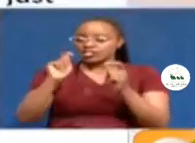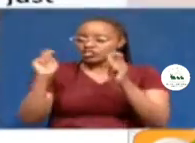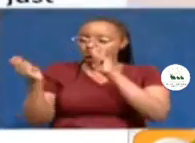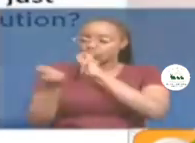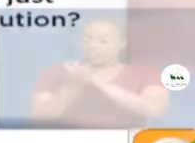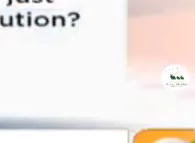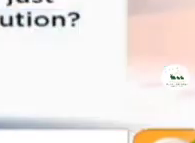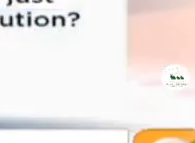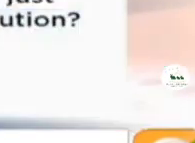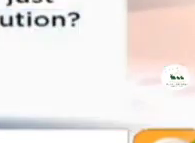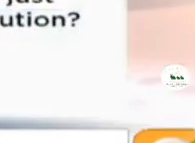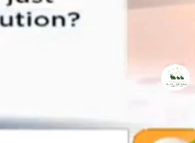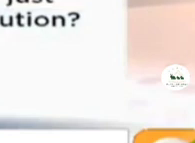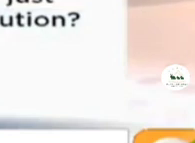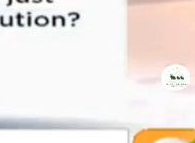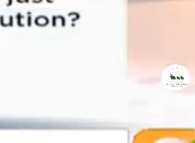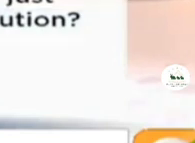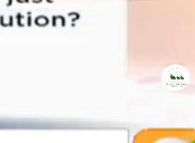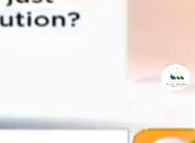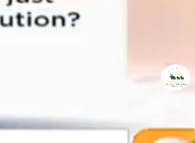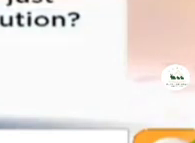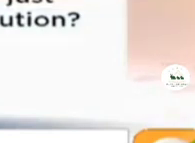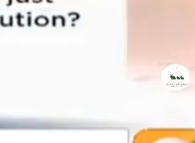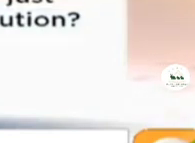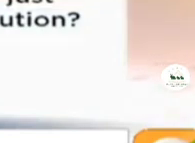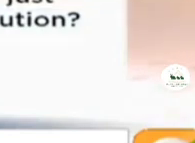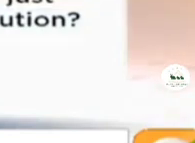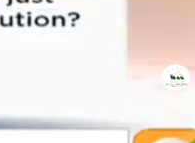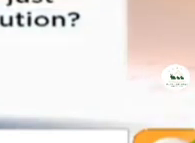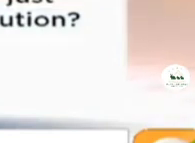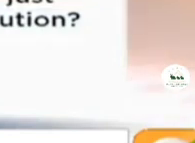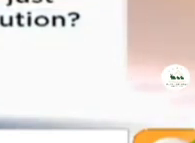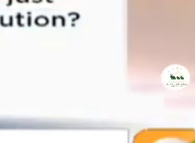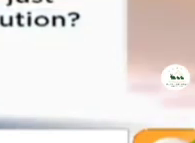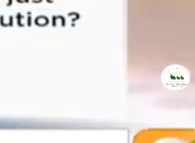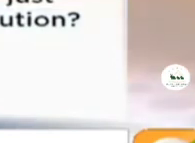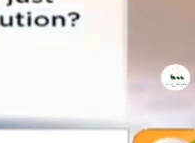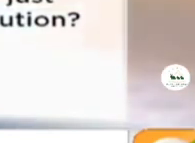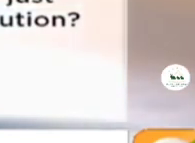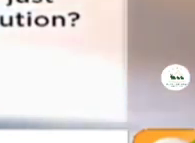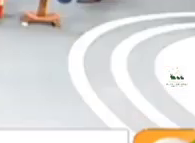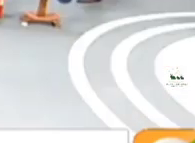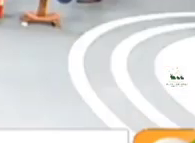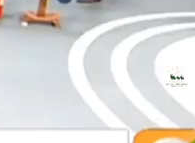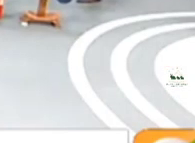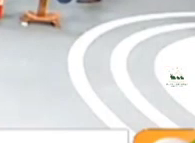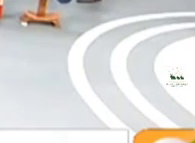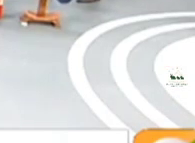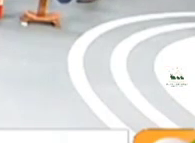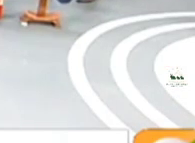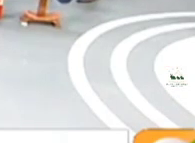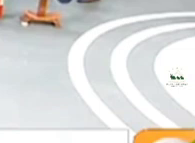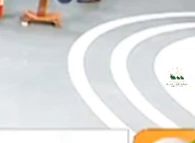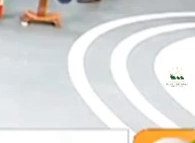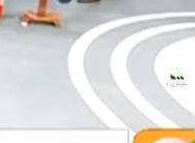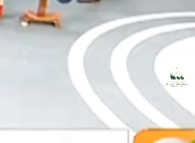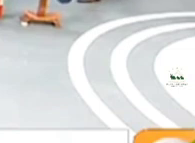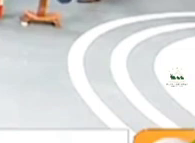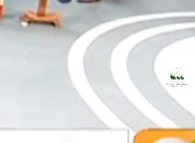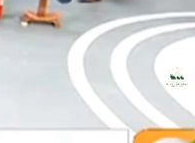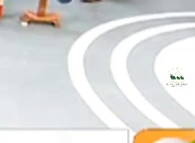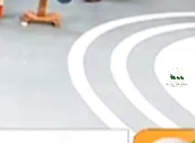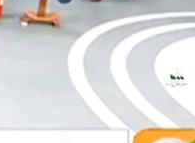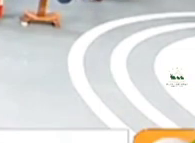transformative, in brackets, revolutionary leader? Or should we just implement 70% of the current constitution? Barack, real quick. It's the